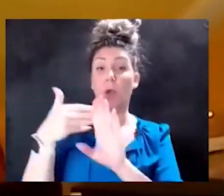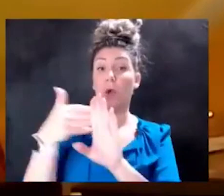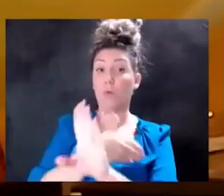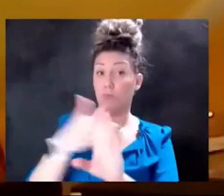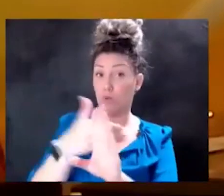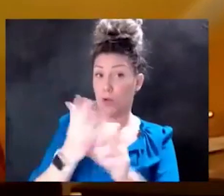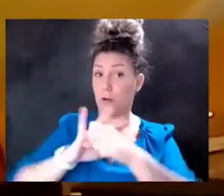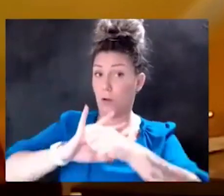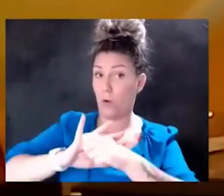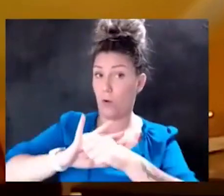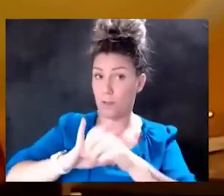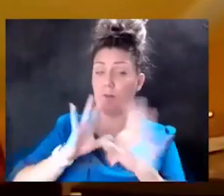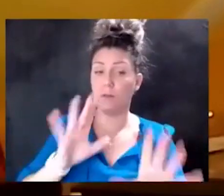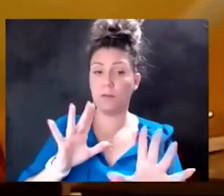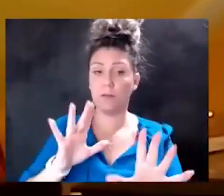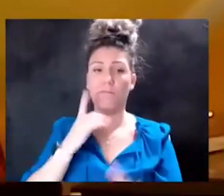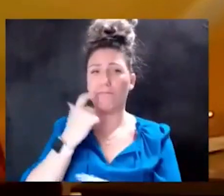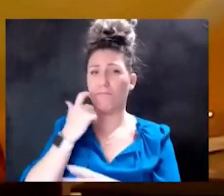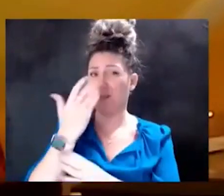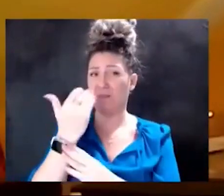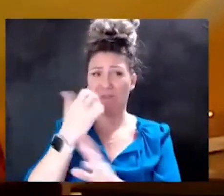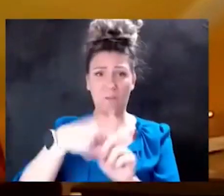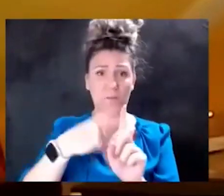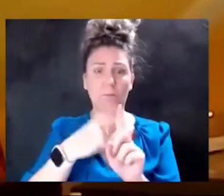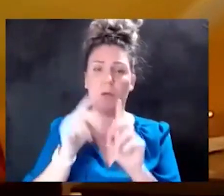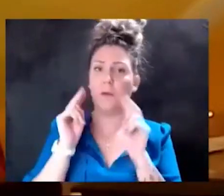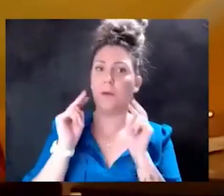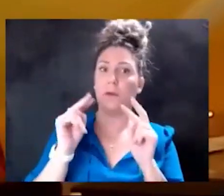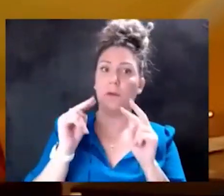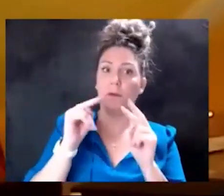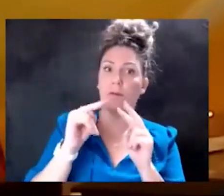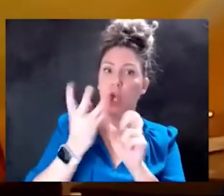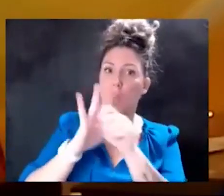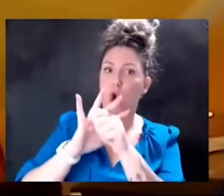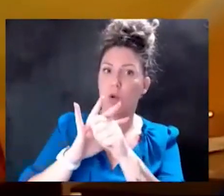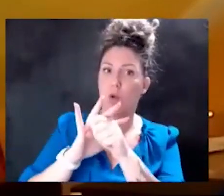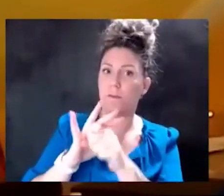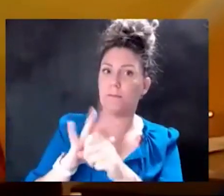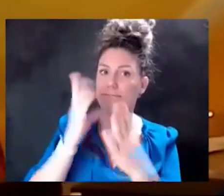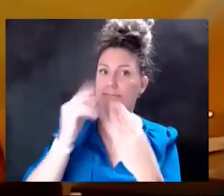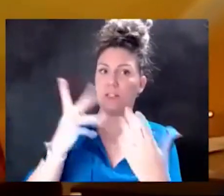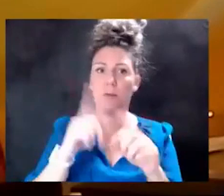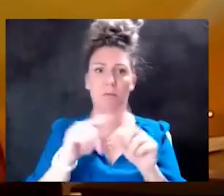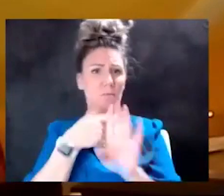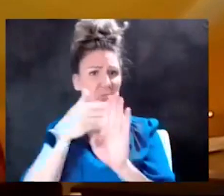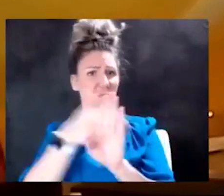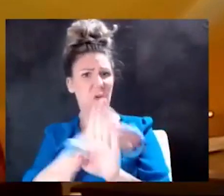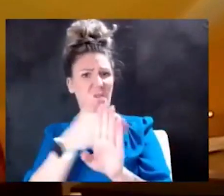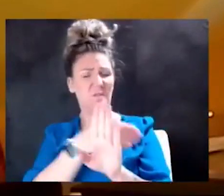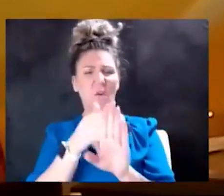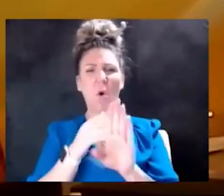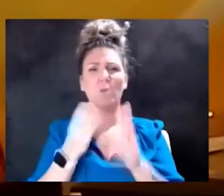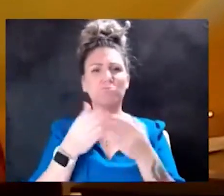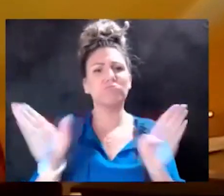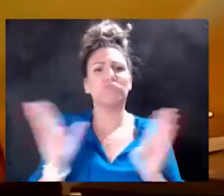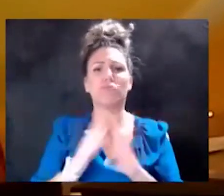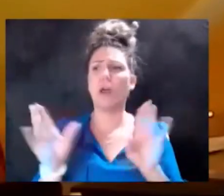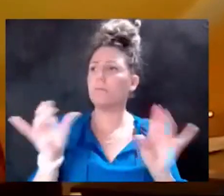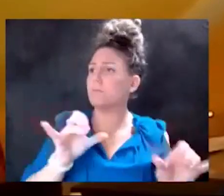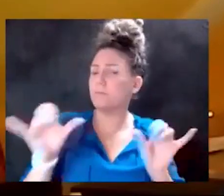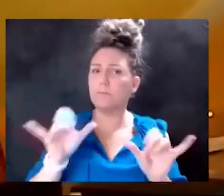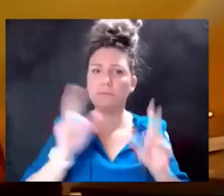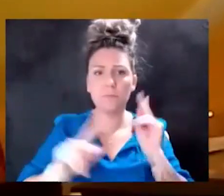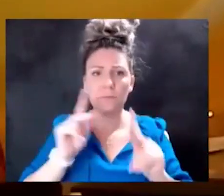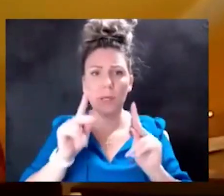mean, right now in the past 15 months, everybody is just looking at COVID data. But before that, I also just saw some broad similarities in terms of what people were looking